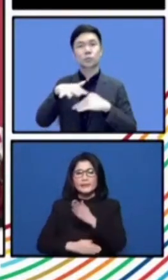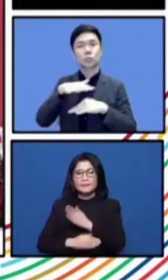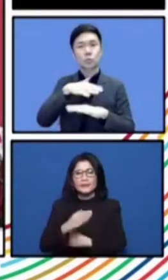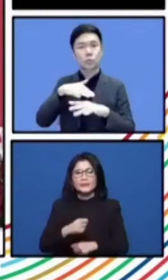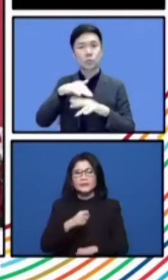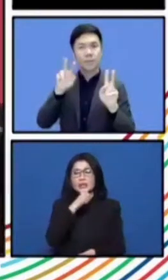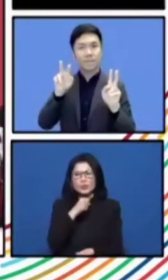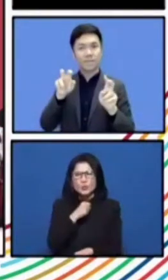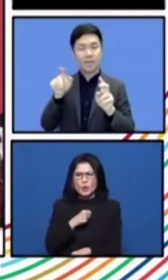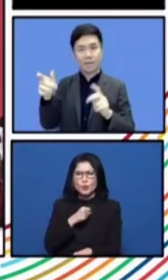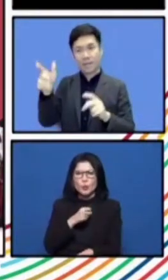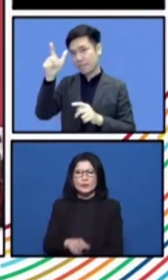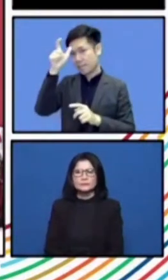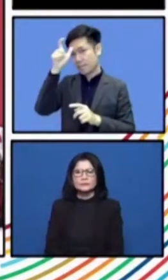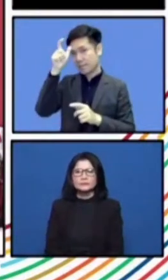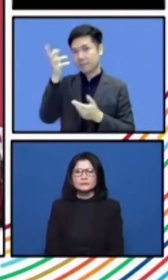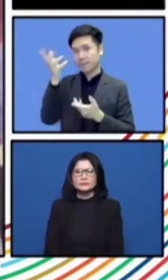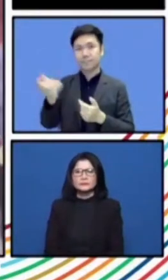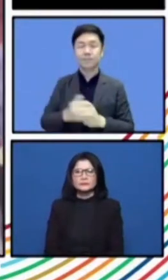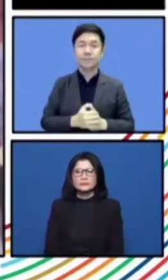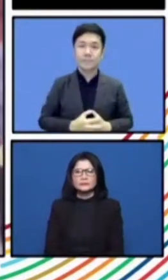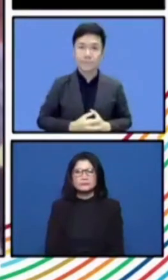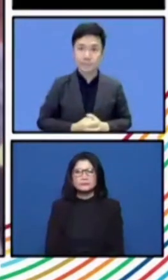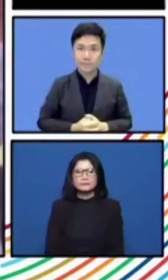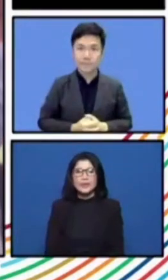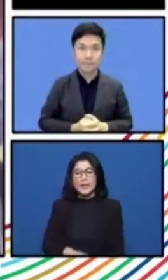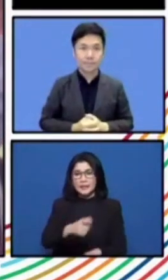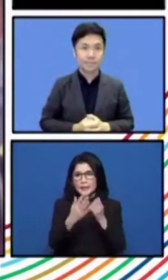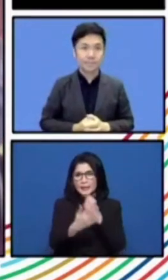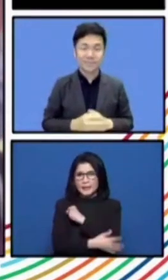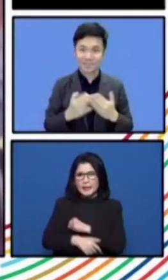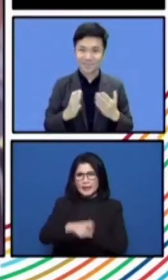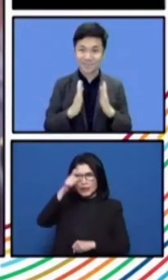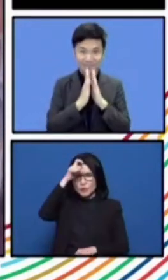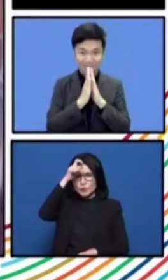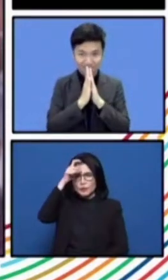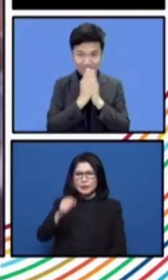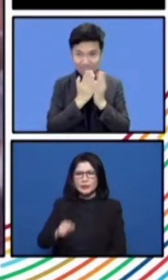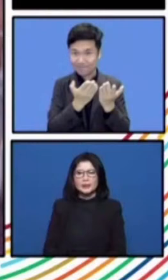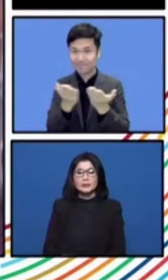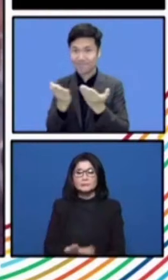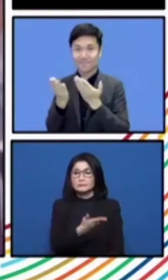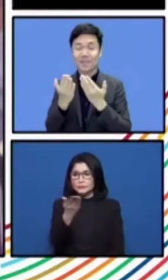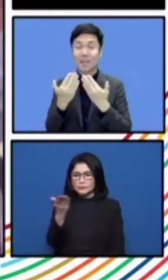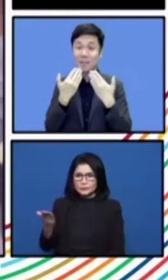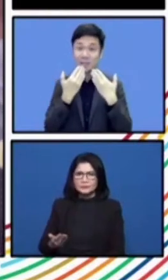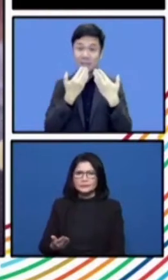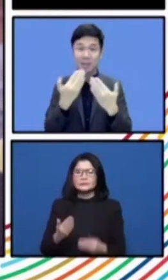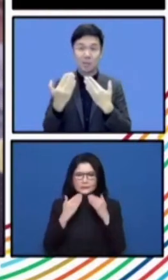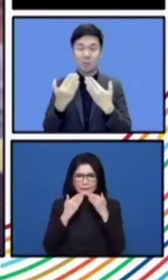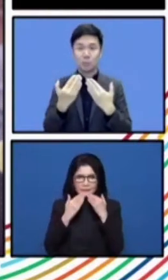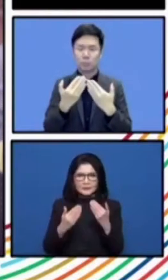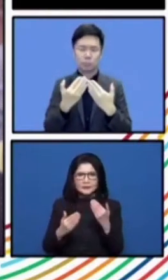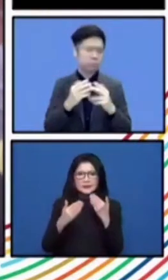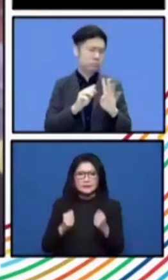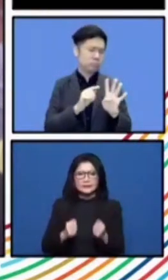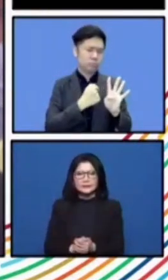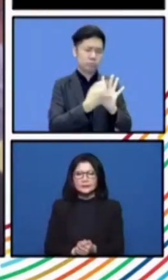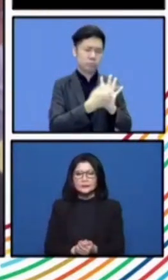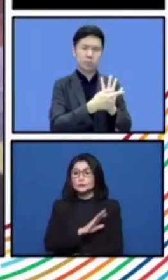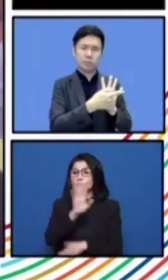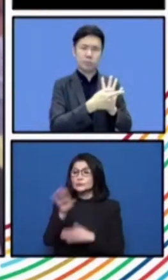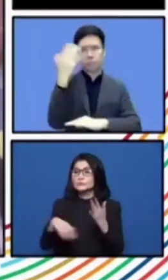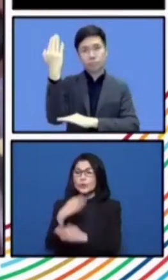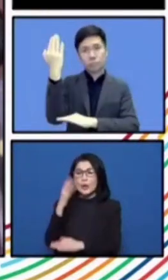honorable chair distinguished participants I'd like to thank all the panels for their valuable contributions and